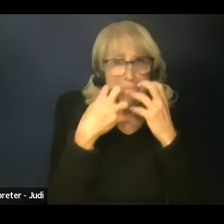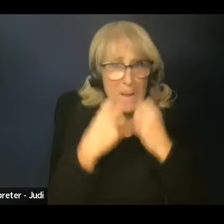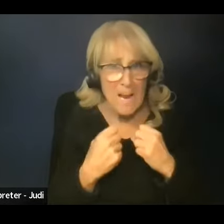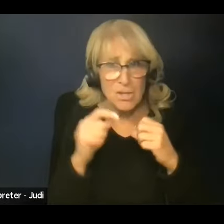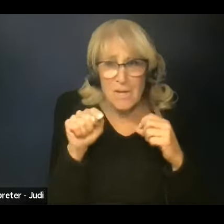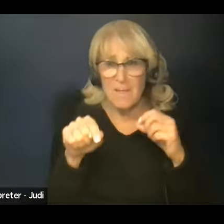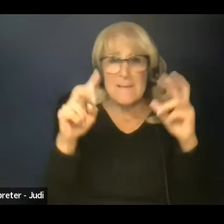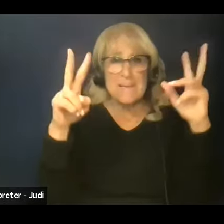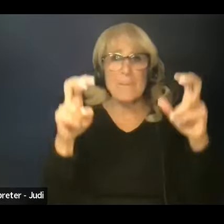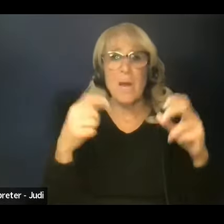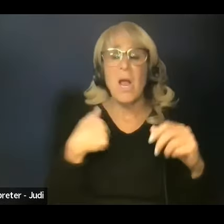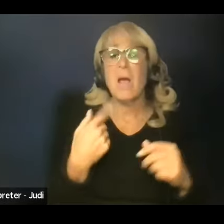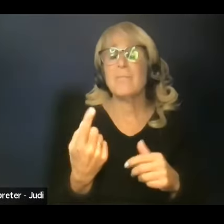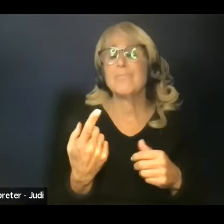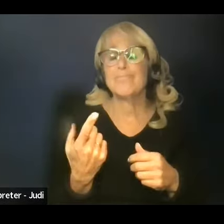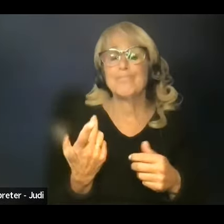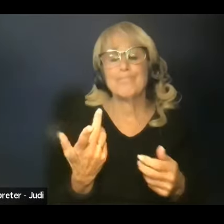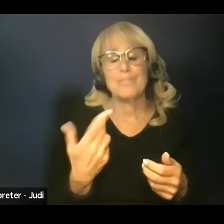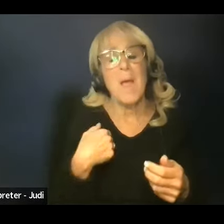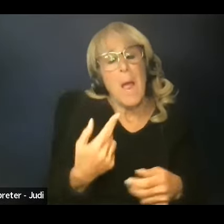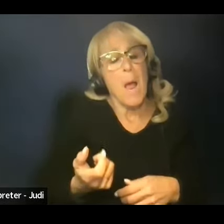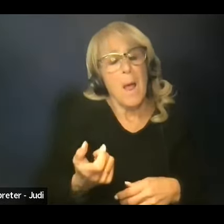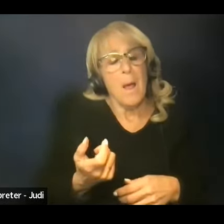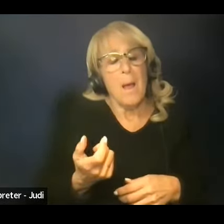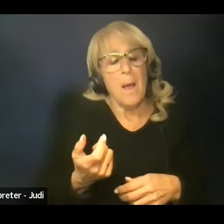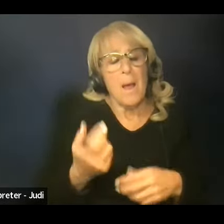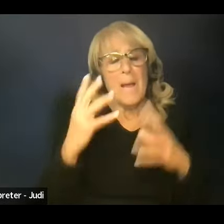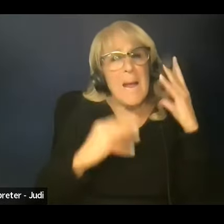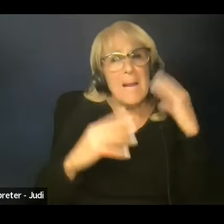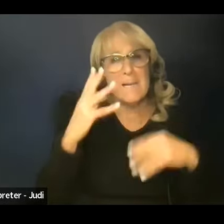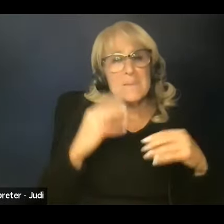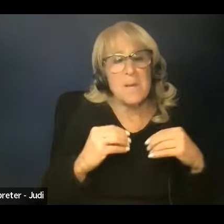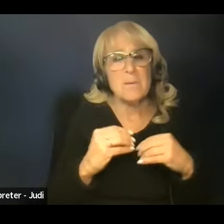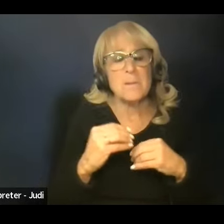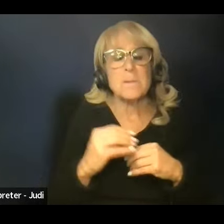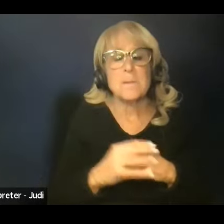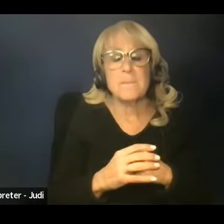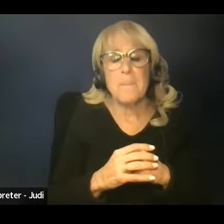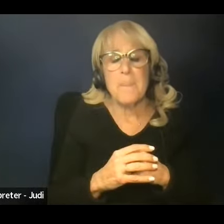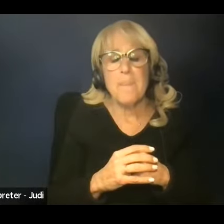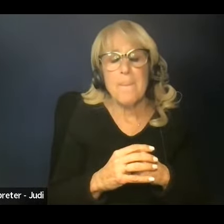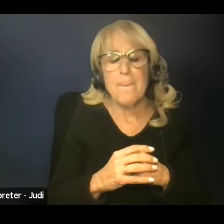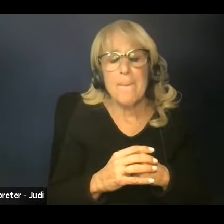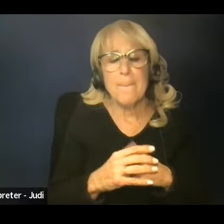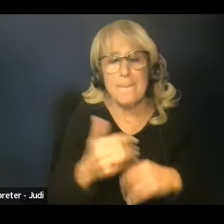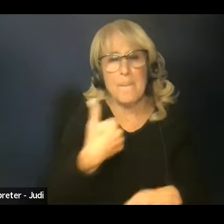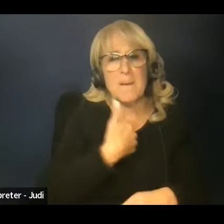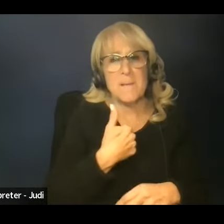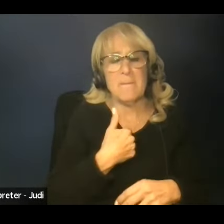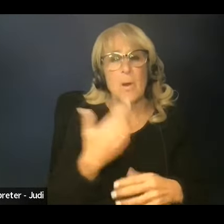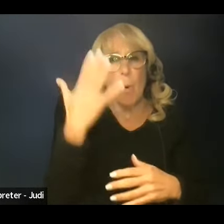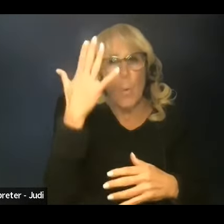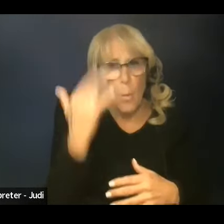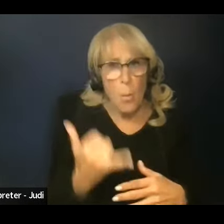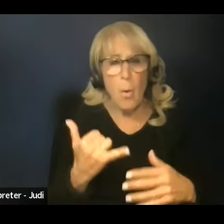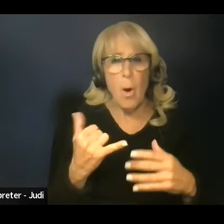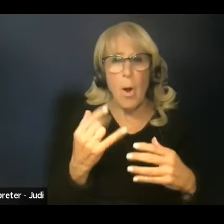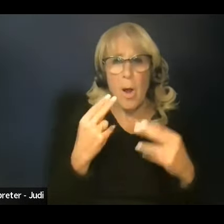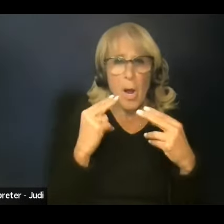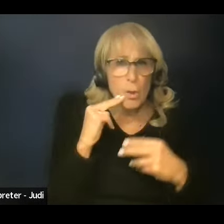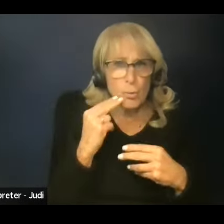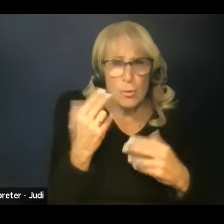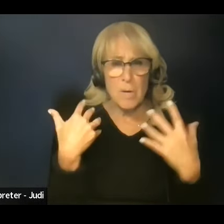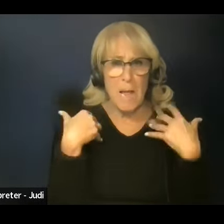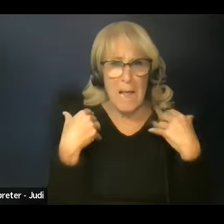I have firsthand knowledge about the experiences that drive me to pursue nutrition and healthy eating for better